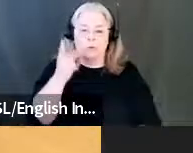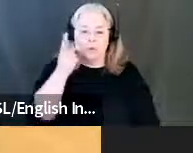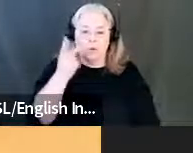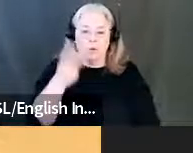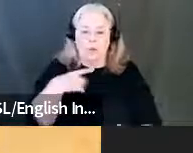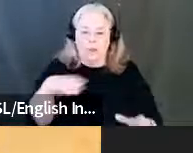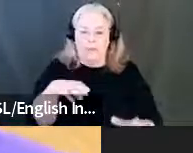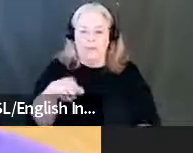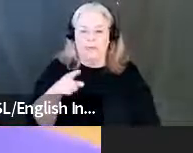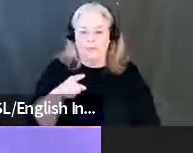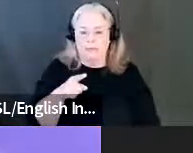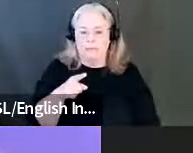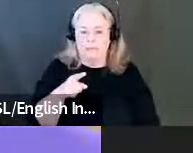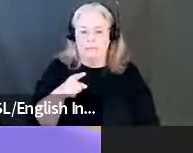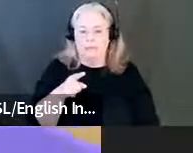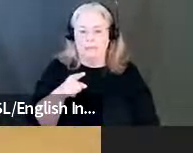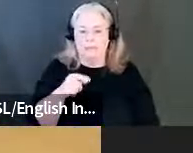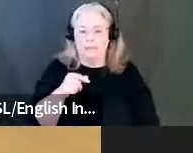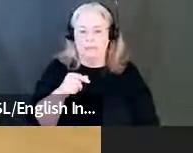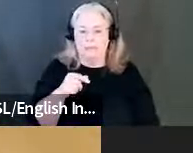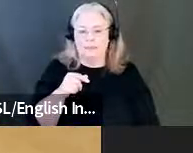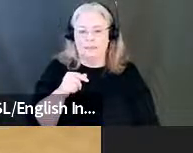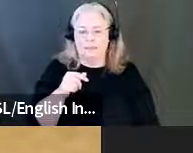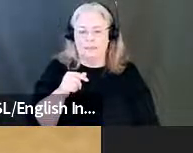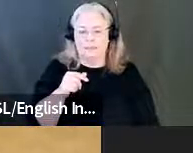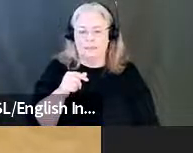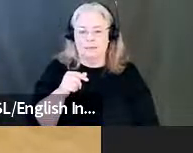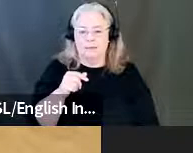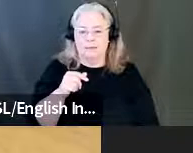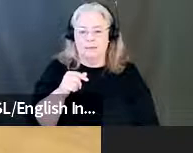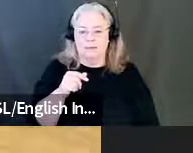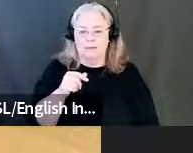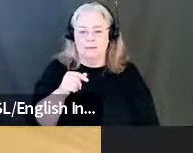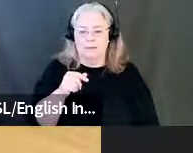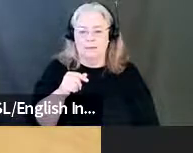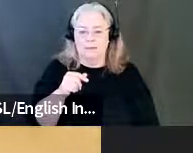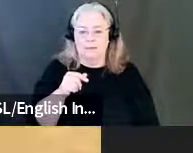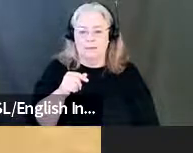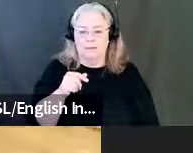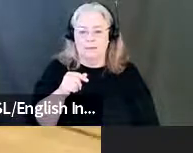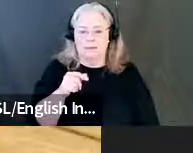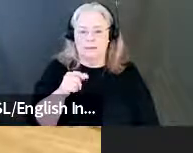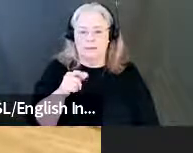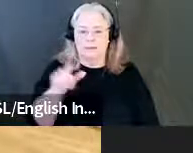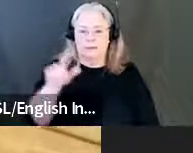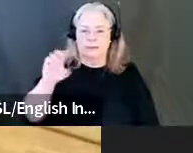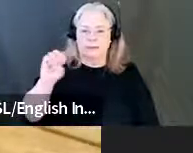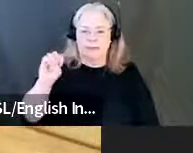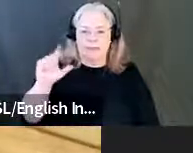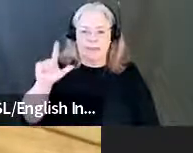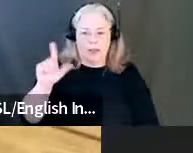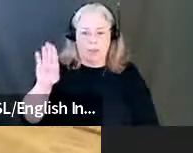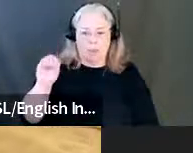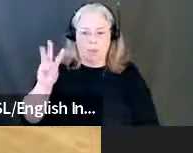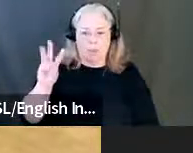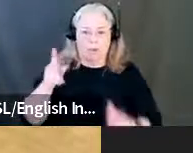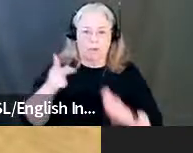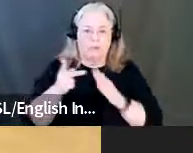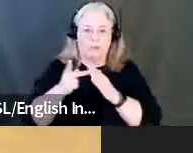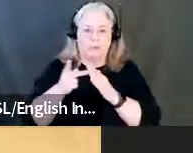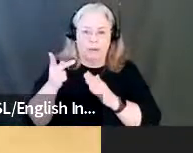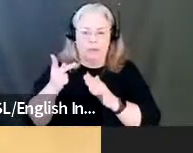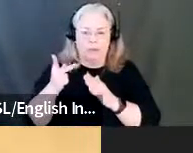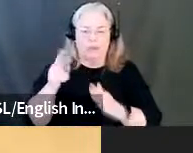did here is, I'll just pop this off. All right, so we have an elbow, a double, an